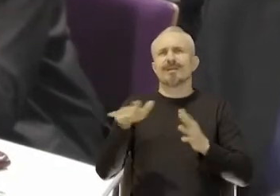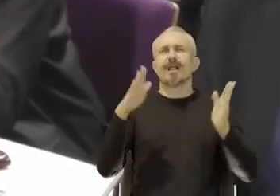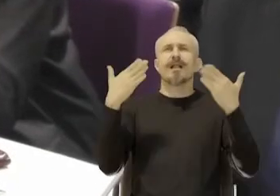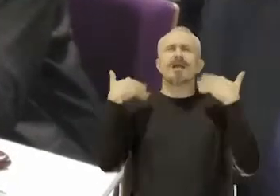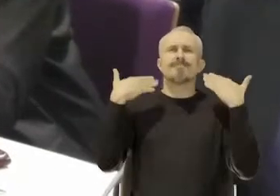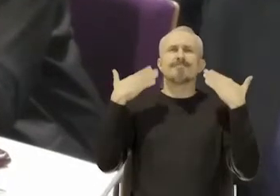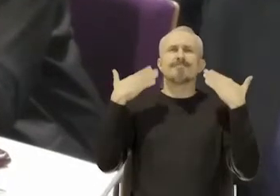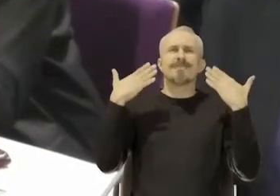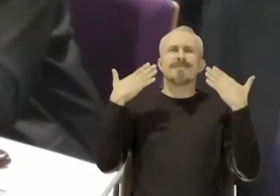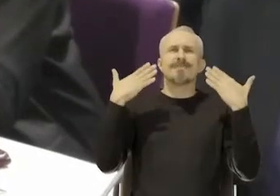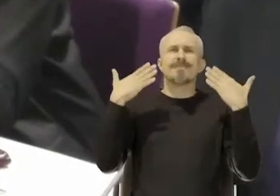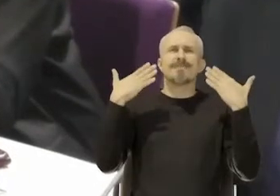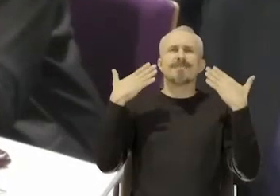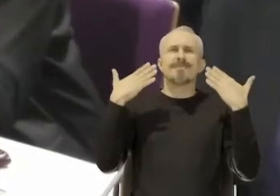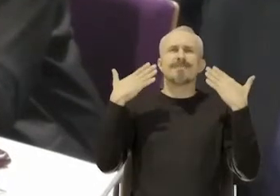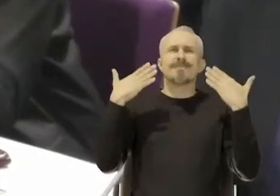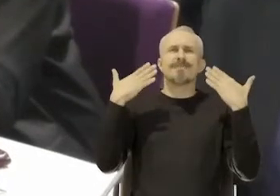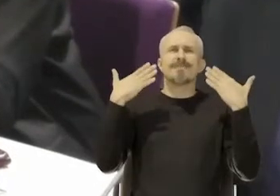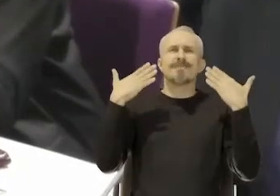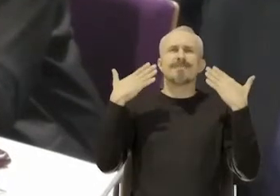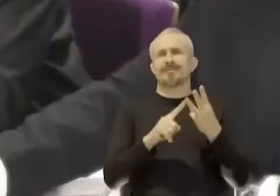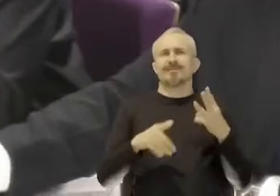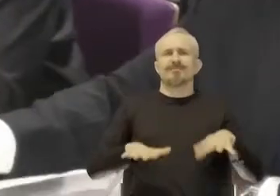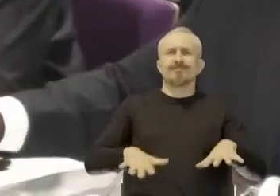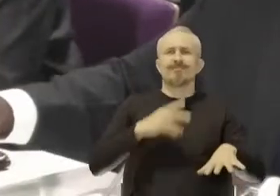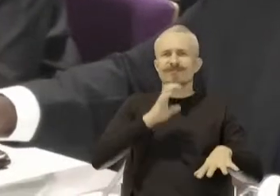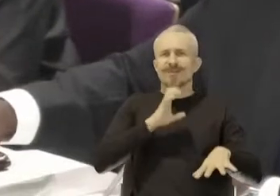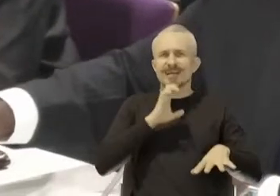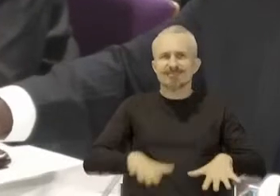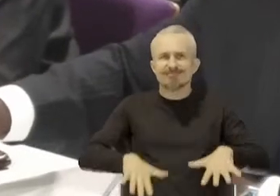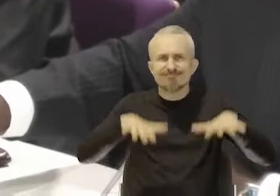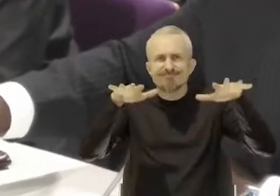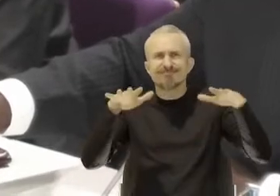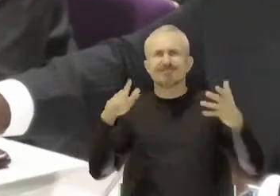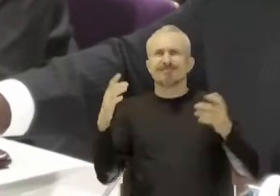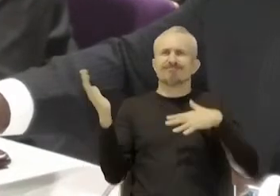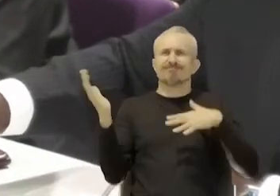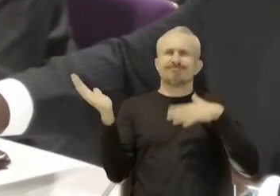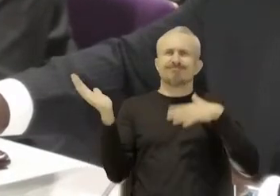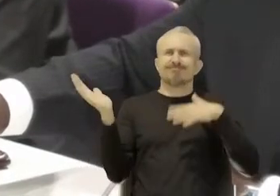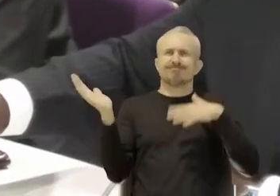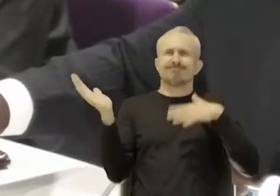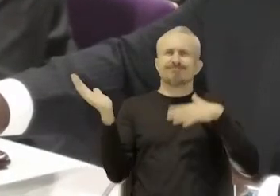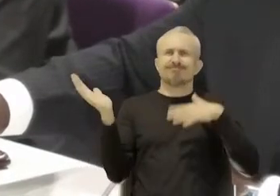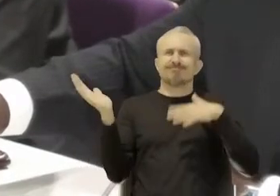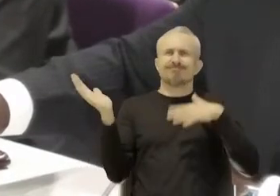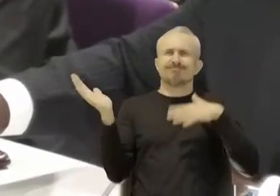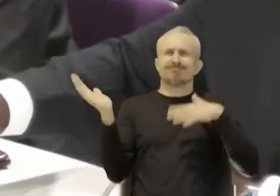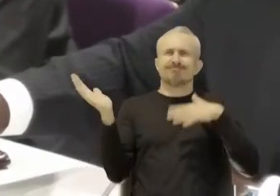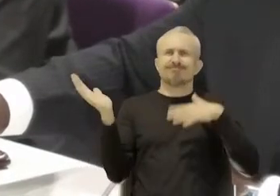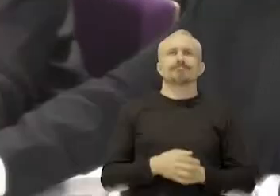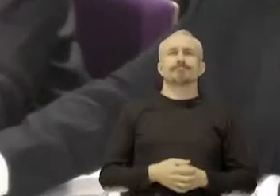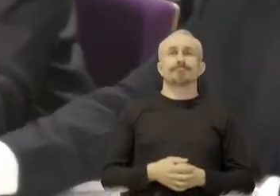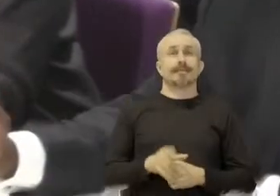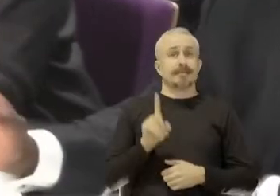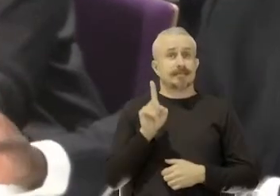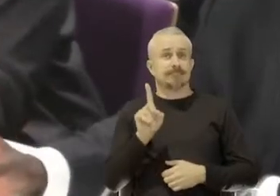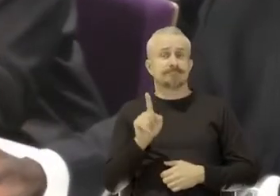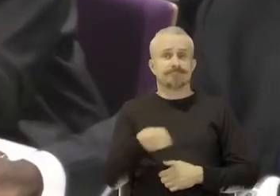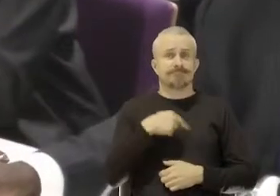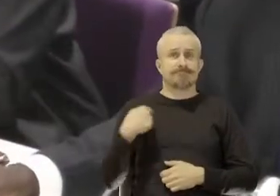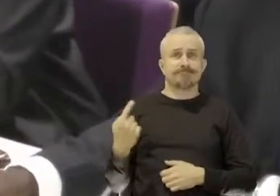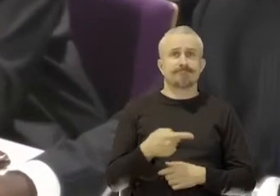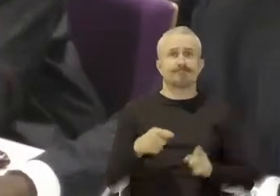We've gone a little bit further by working with the local authorities to make sure that they are also coming up with their